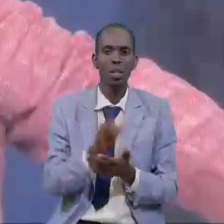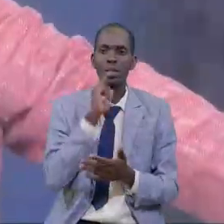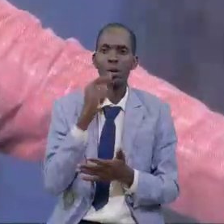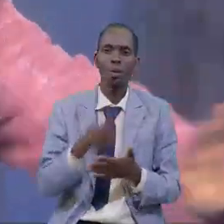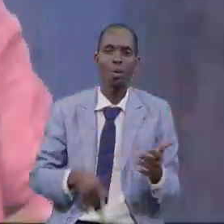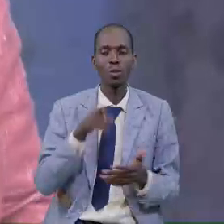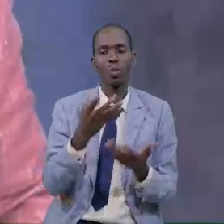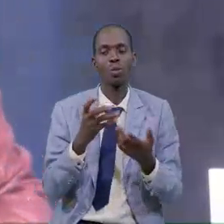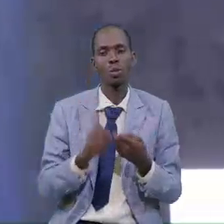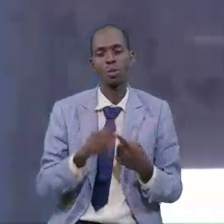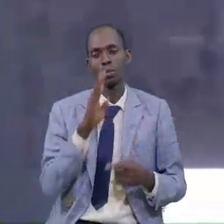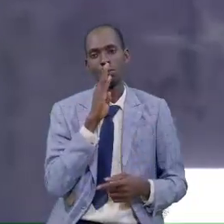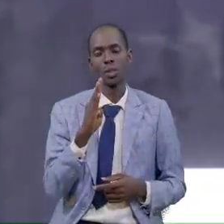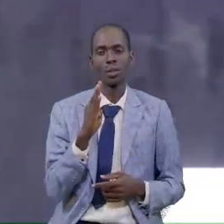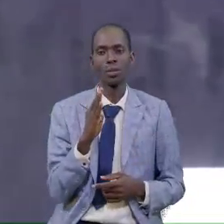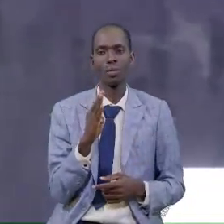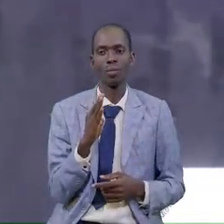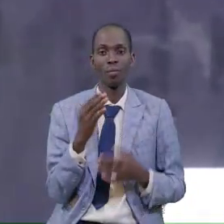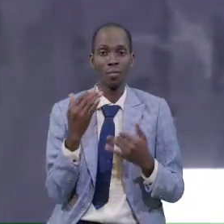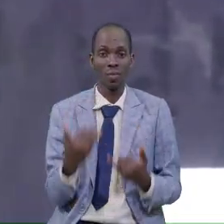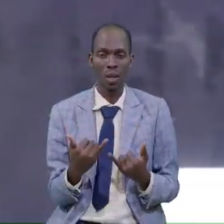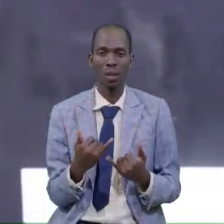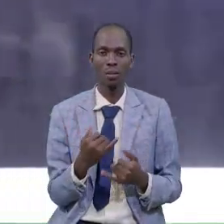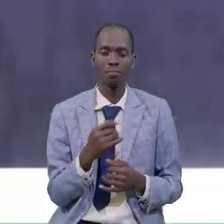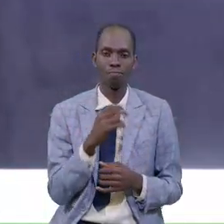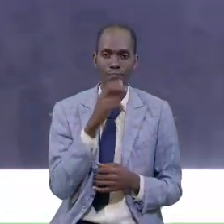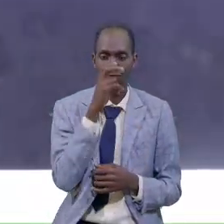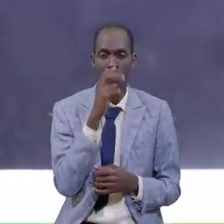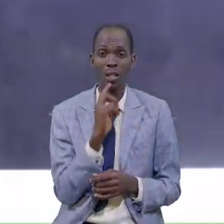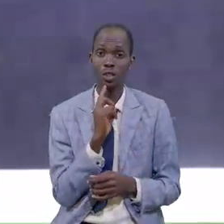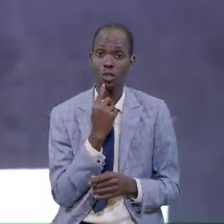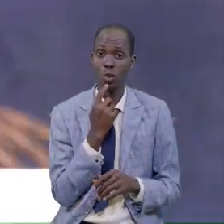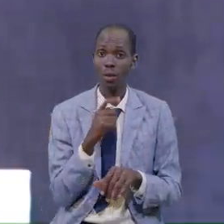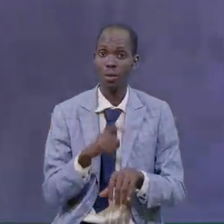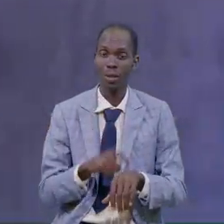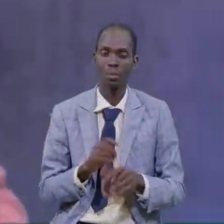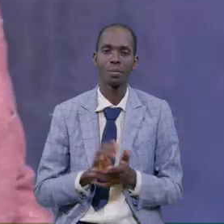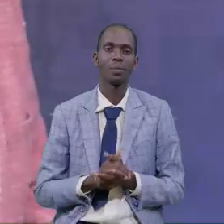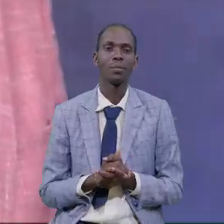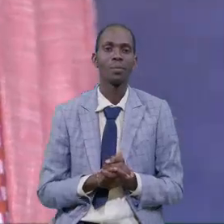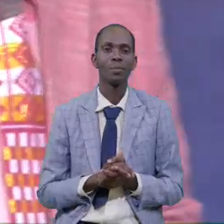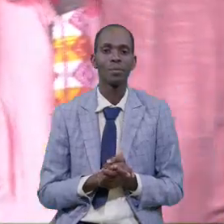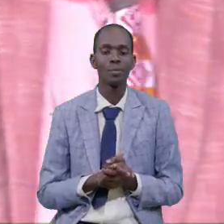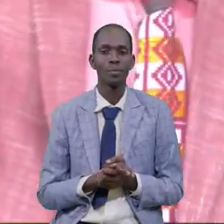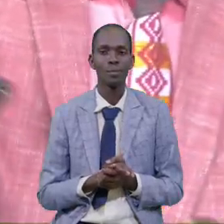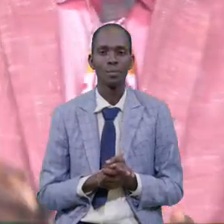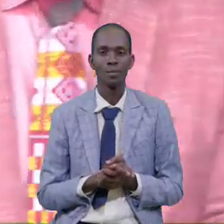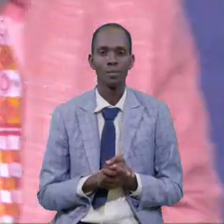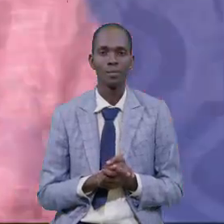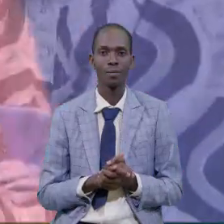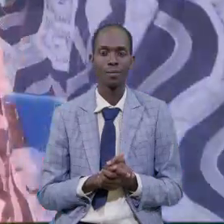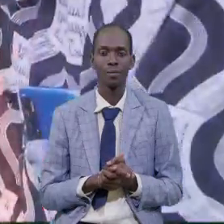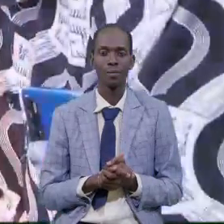be. Heads bowed and eyes closed. Heads bowed and